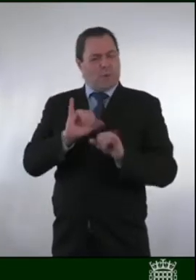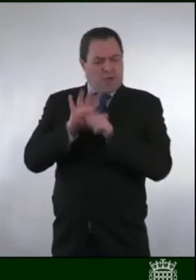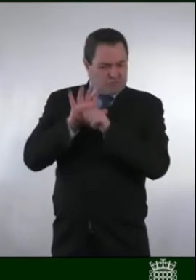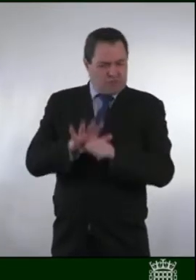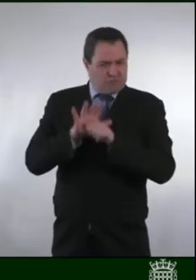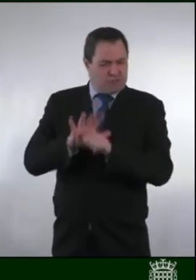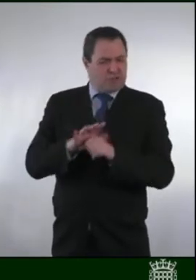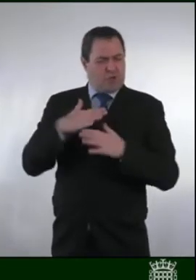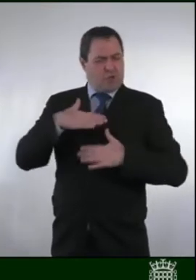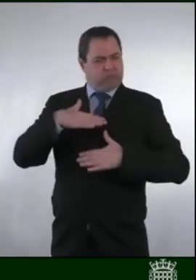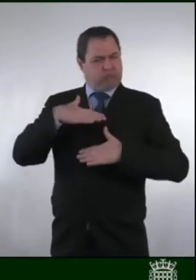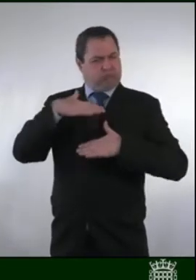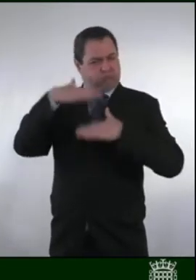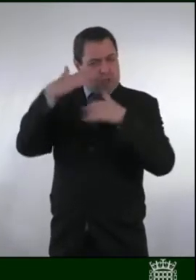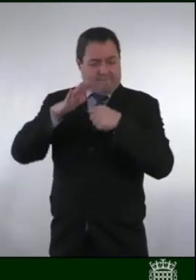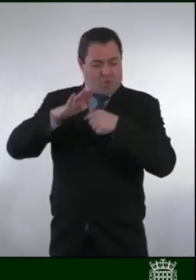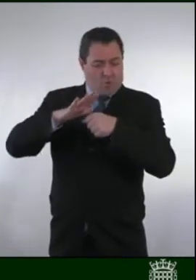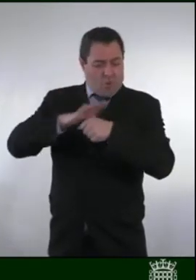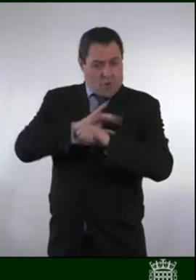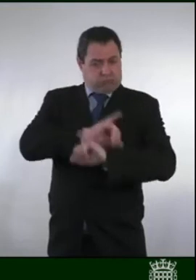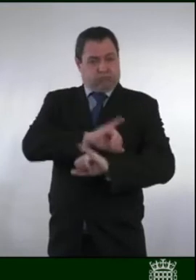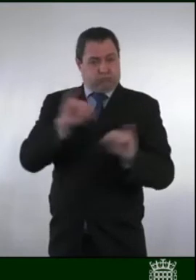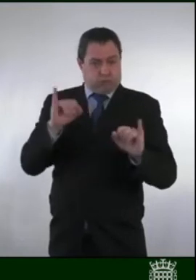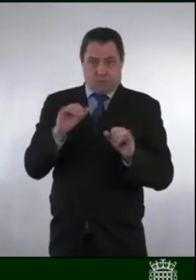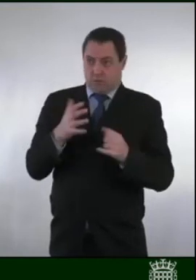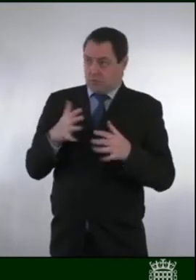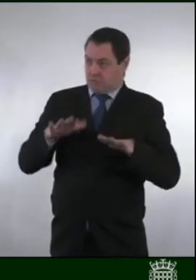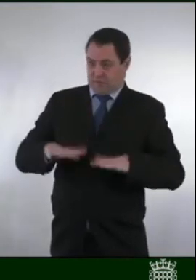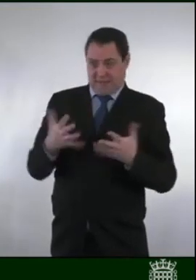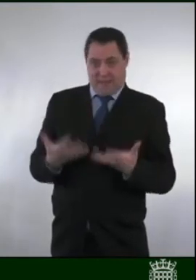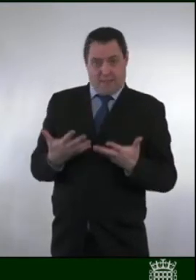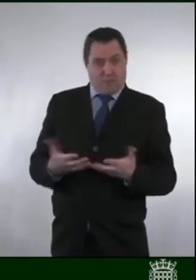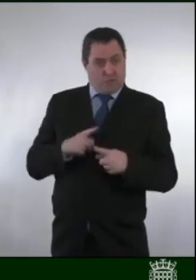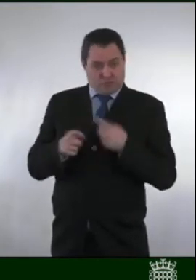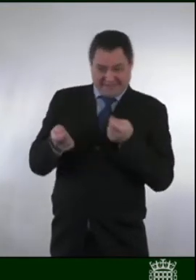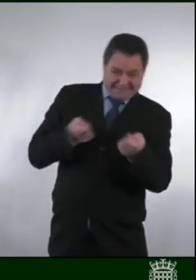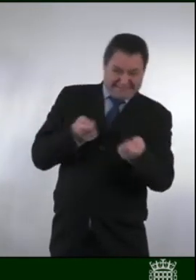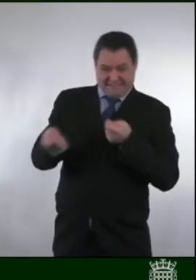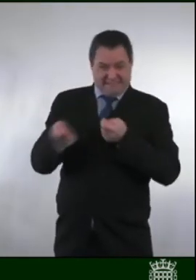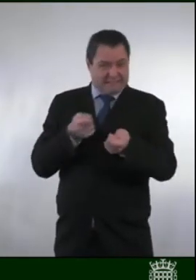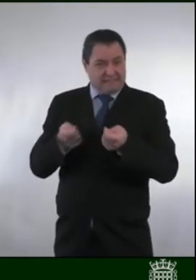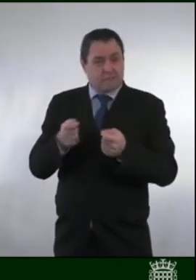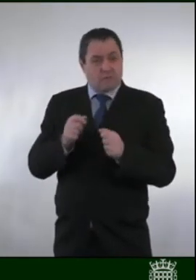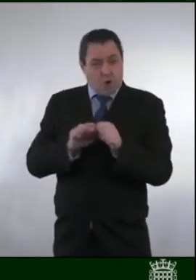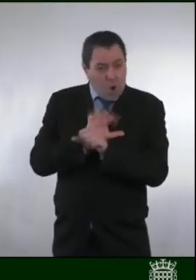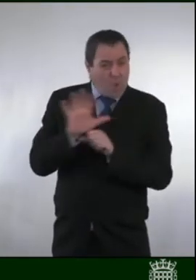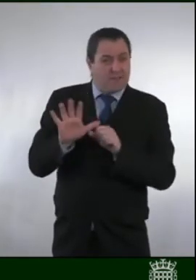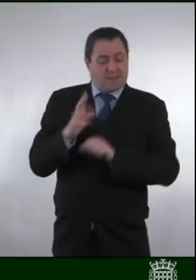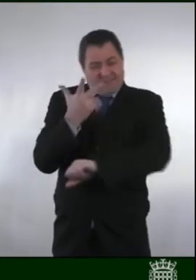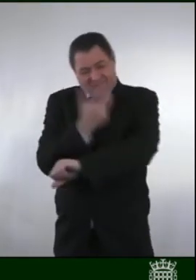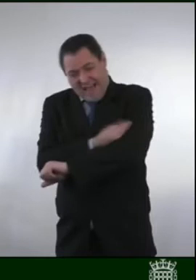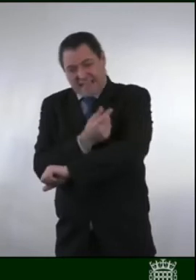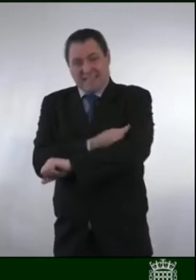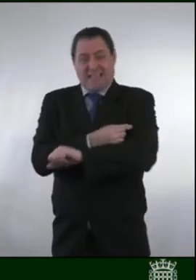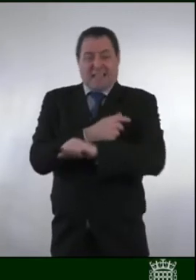pressure. The entire British state that is trying to fight COVID and to roll out the biggest vaccination programme